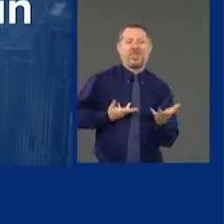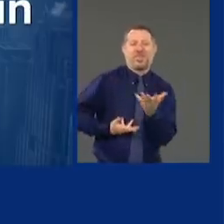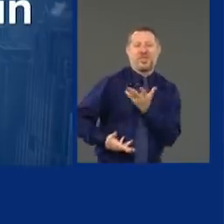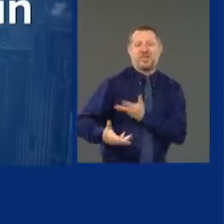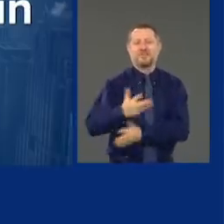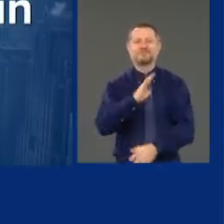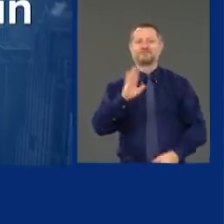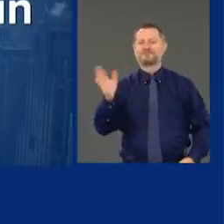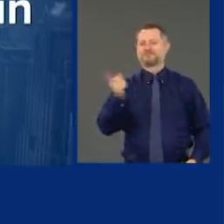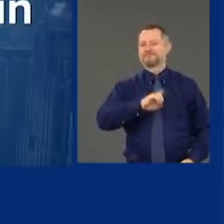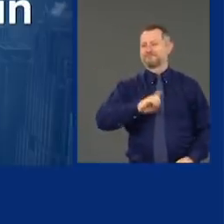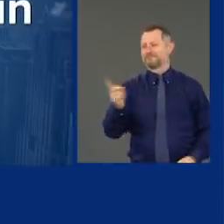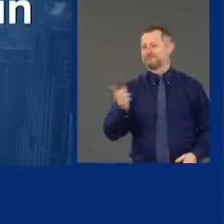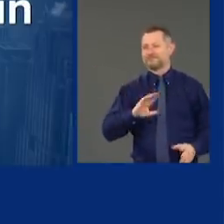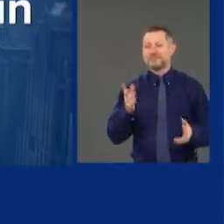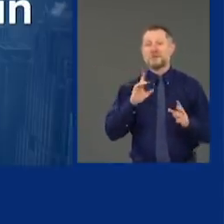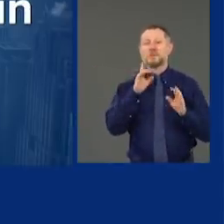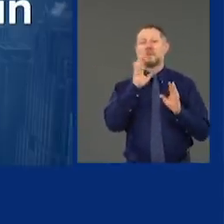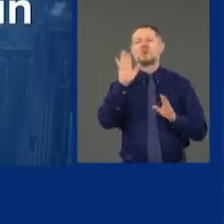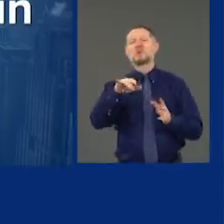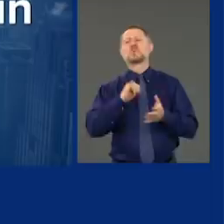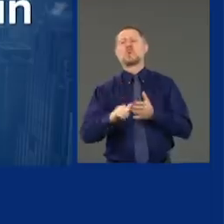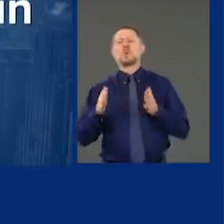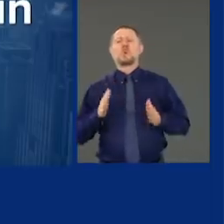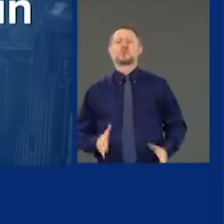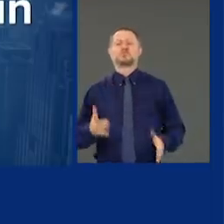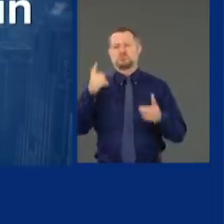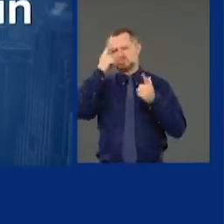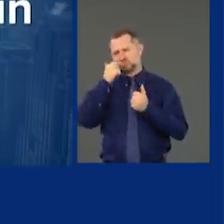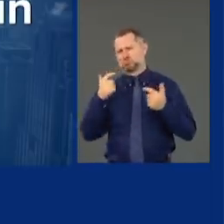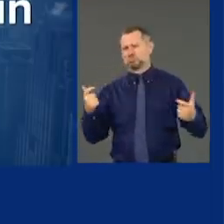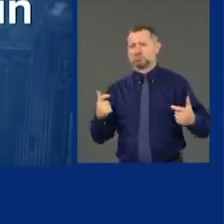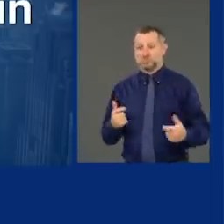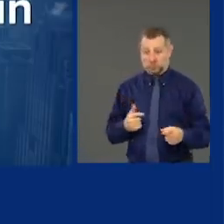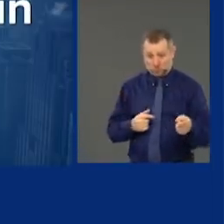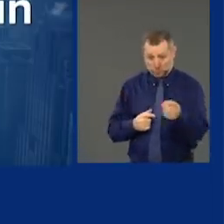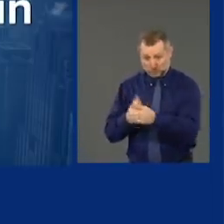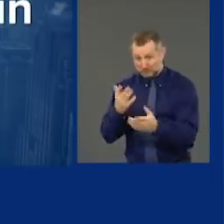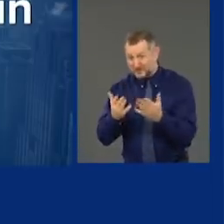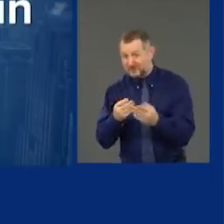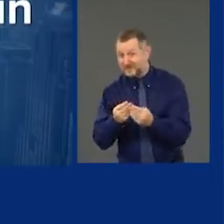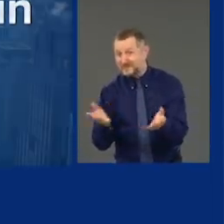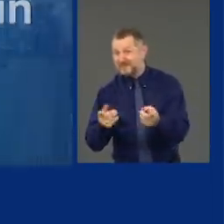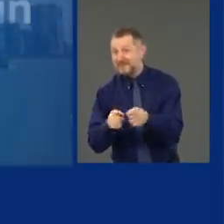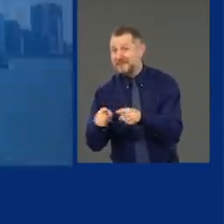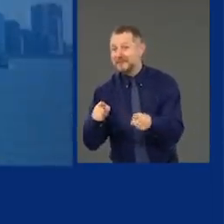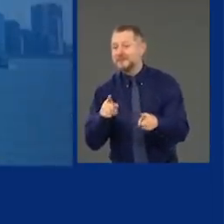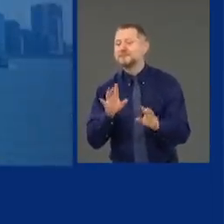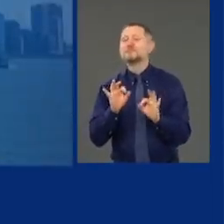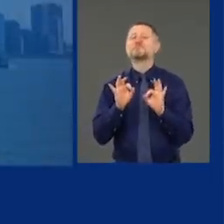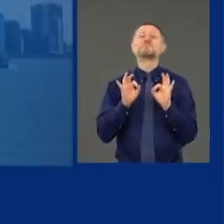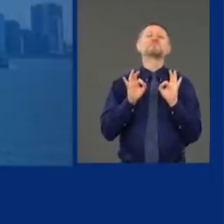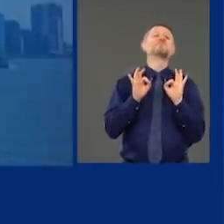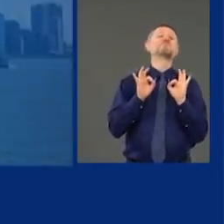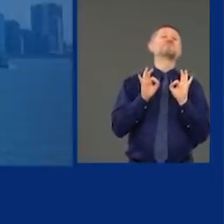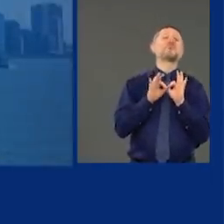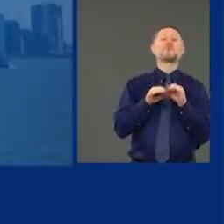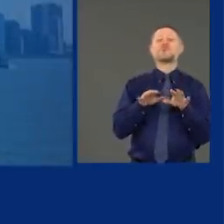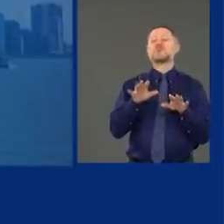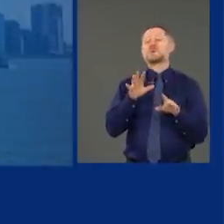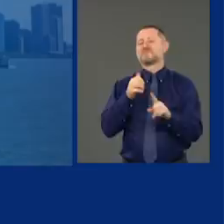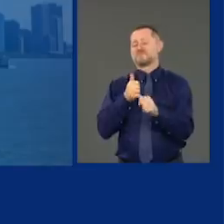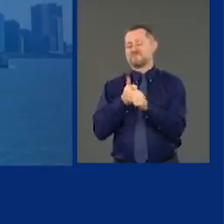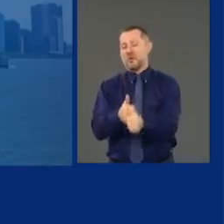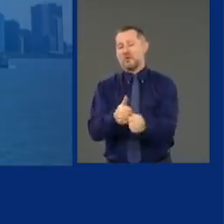some of the people in this room. New Yorkers are arrogant. Don't get cocky, don't get arrogant, but all the arrows are pointed in the right